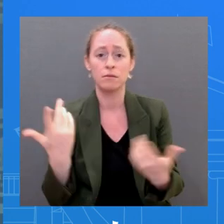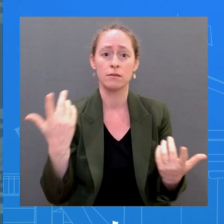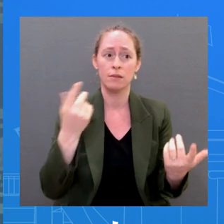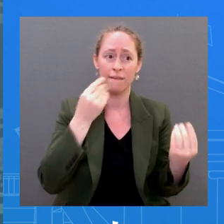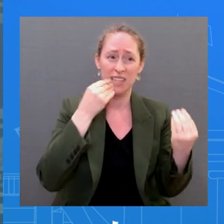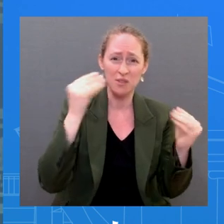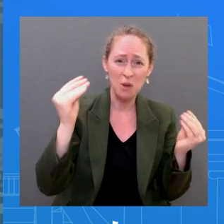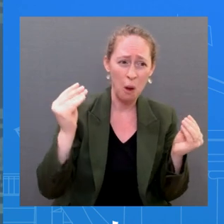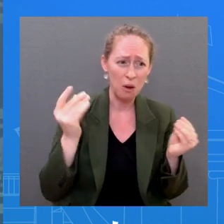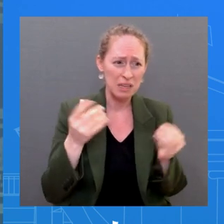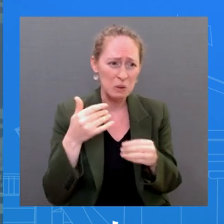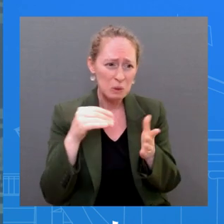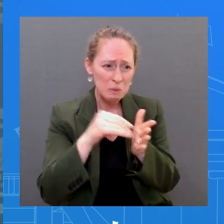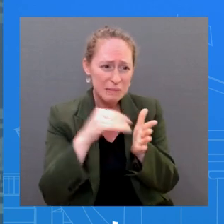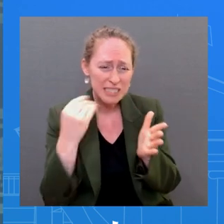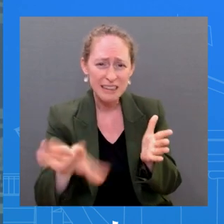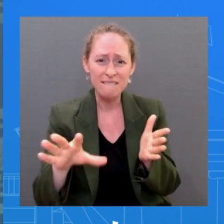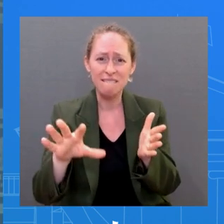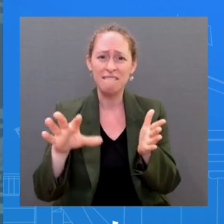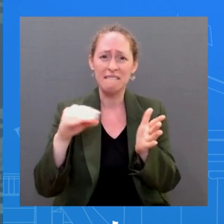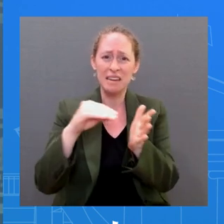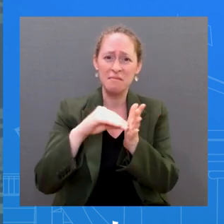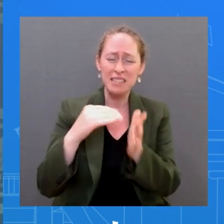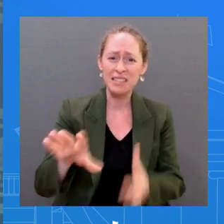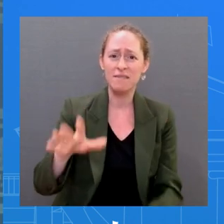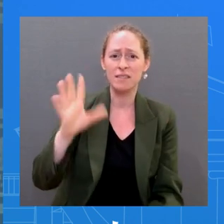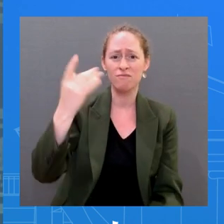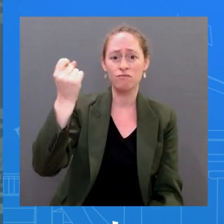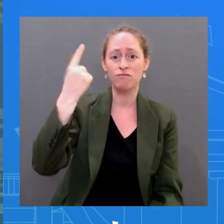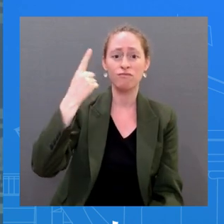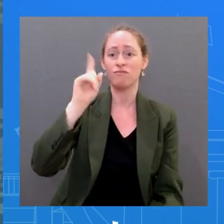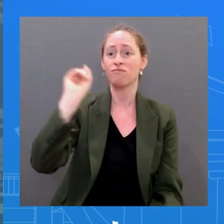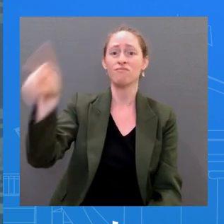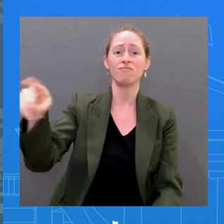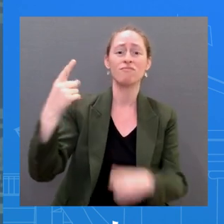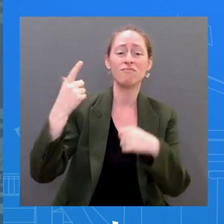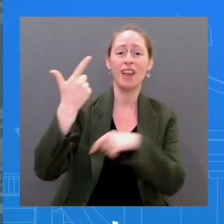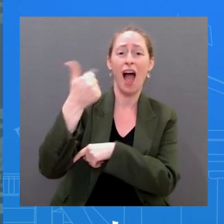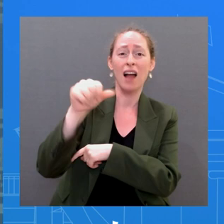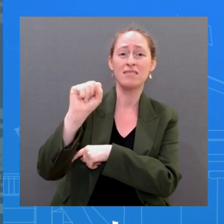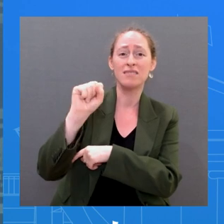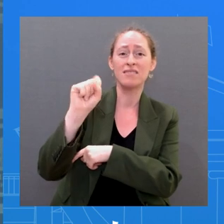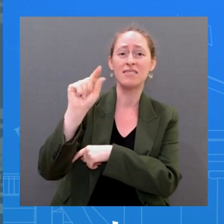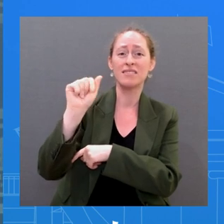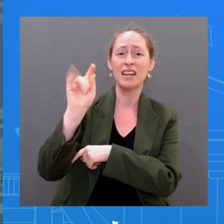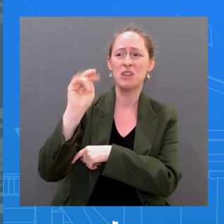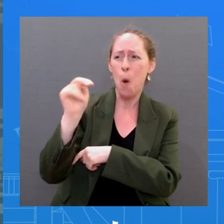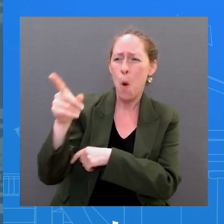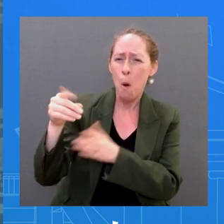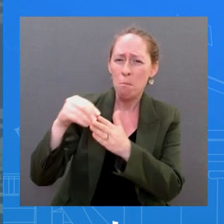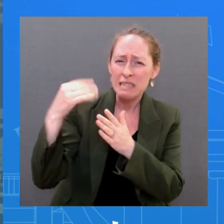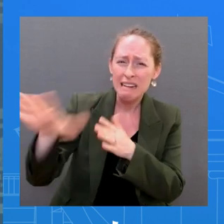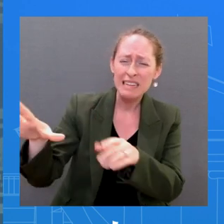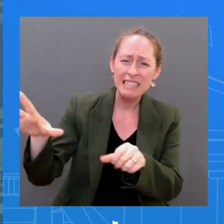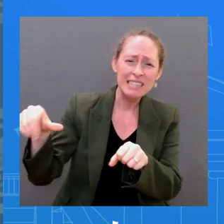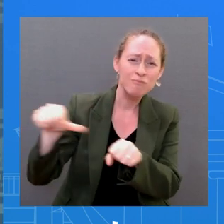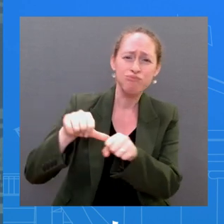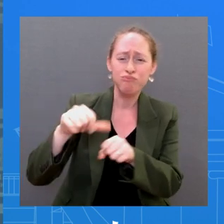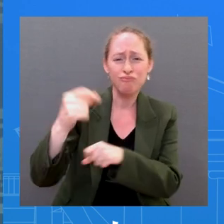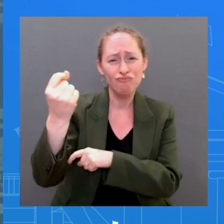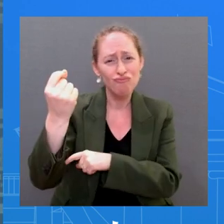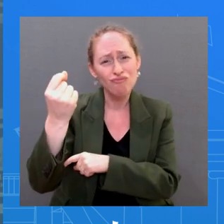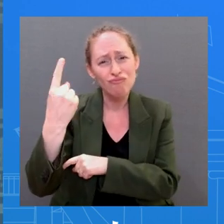tank, which the president understands very personally when he was growing up and understanding how when